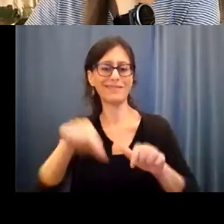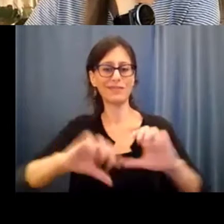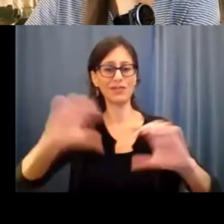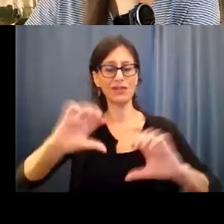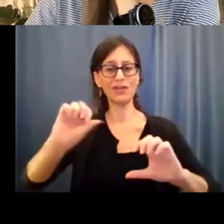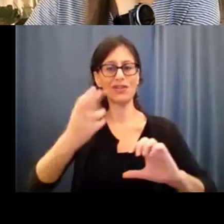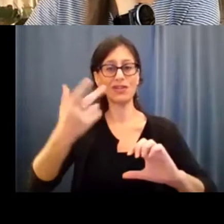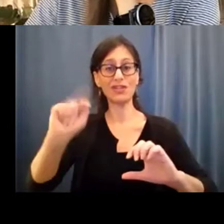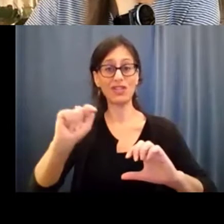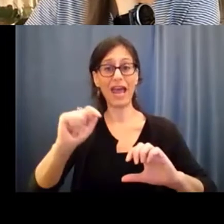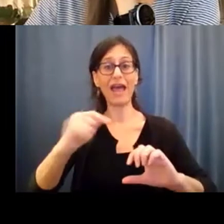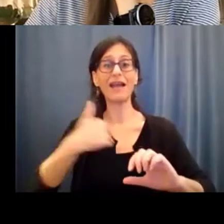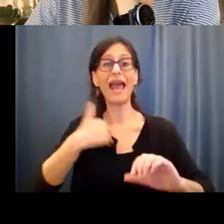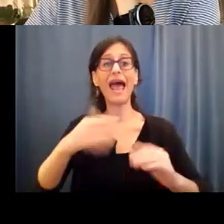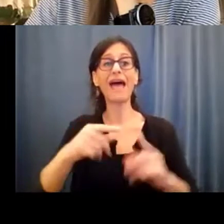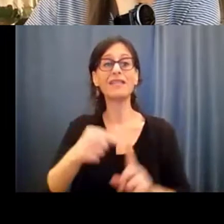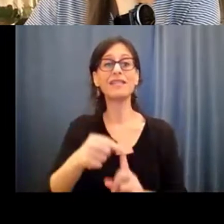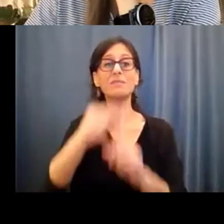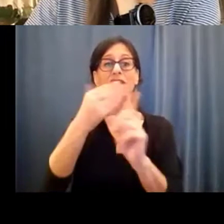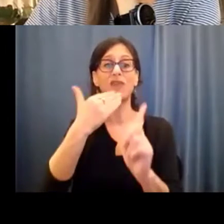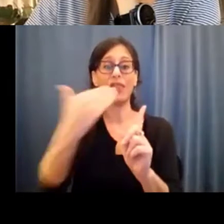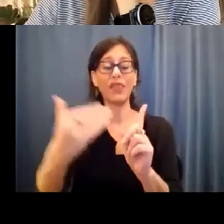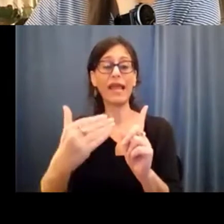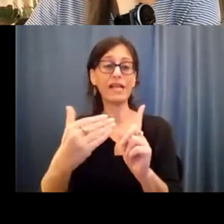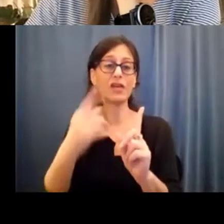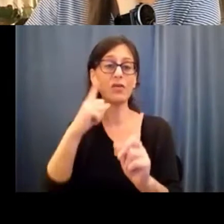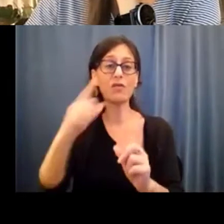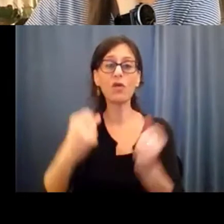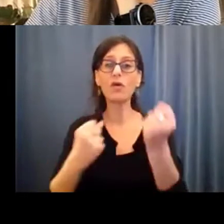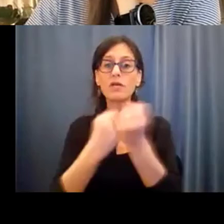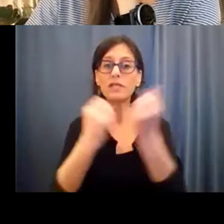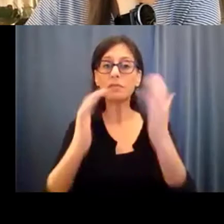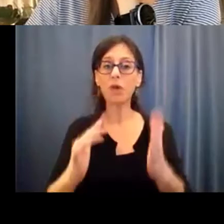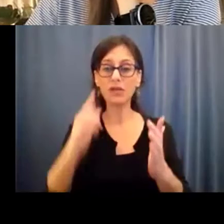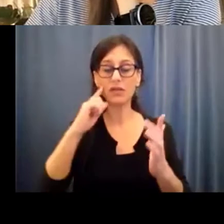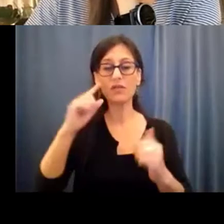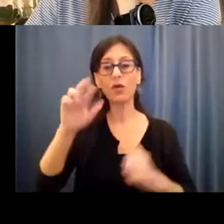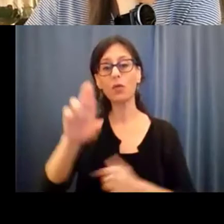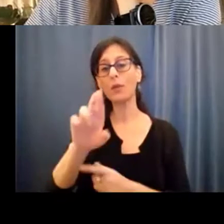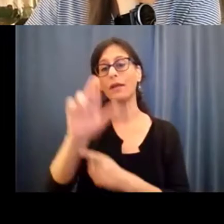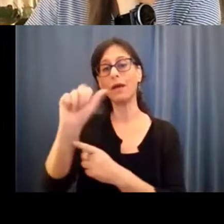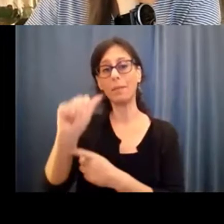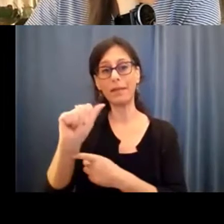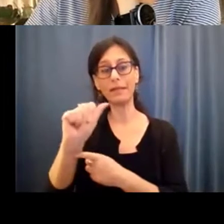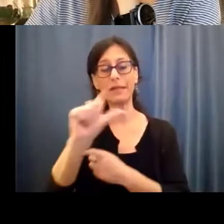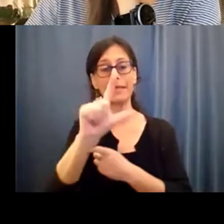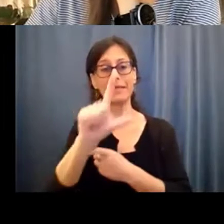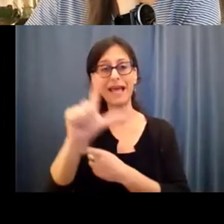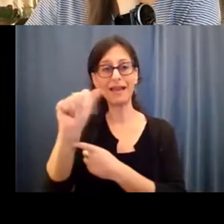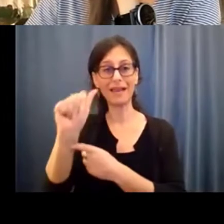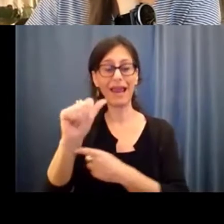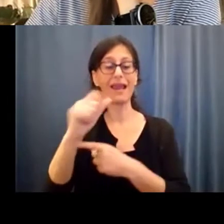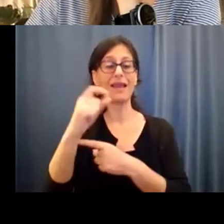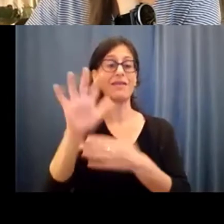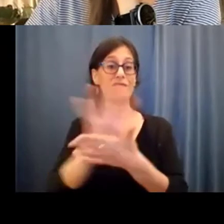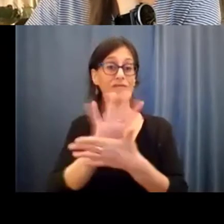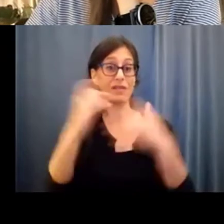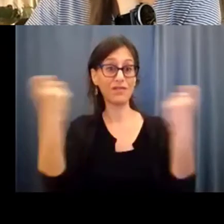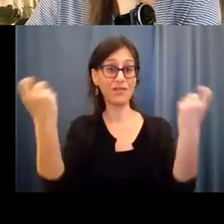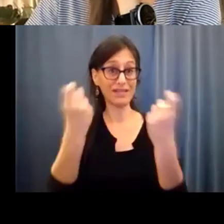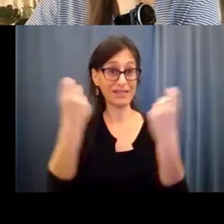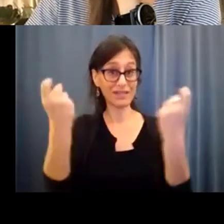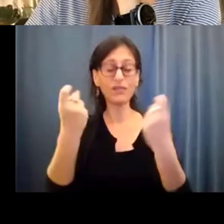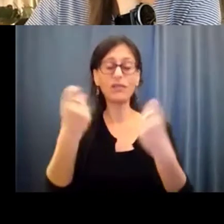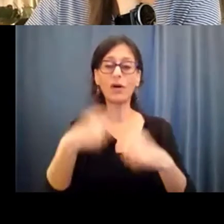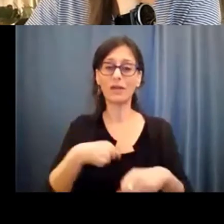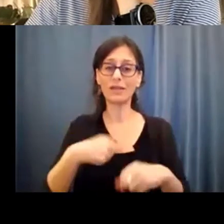a special thank you shout out to the sponsors of the ReelAbilities LA Film Festival, which actually are also